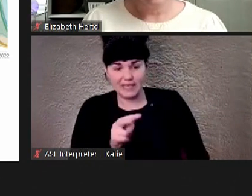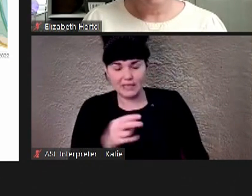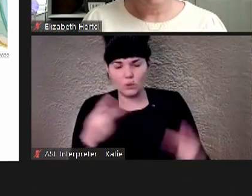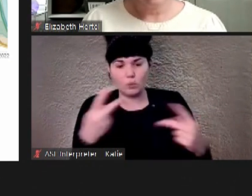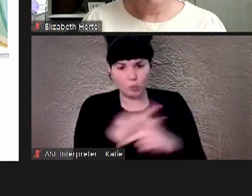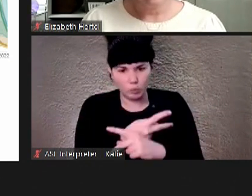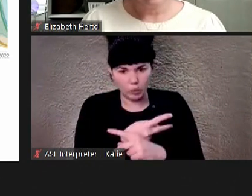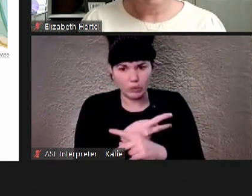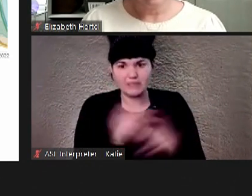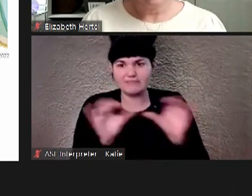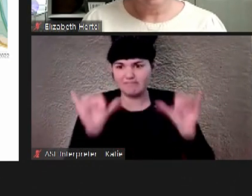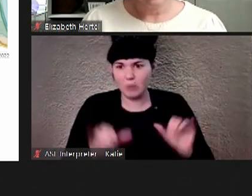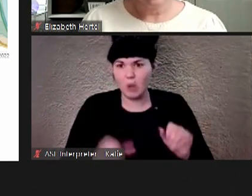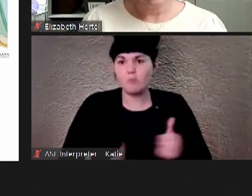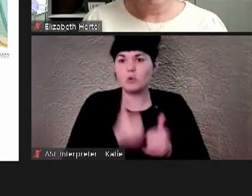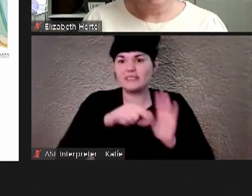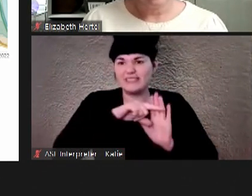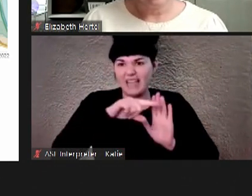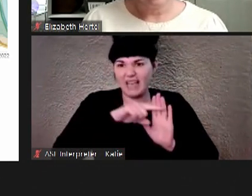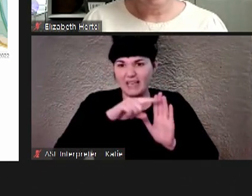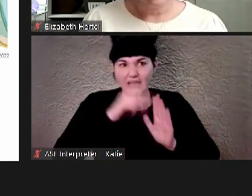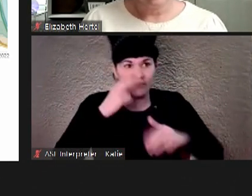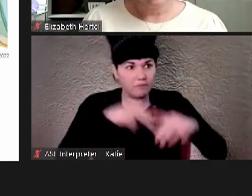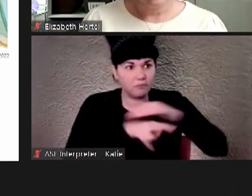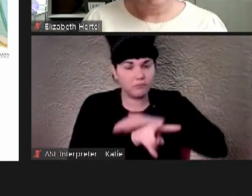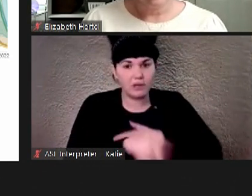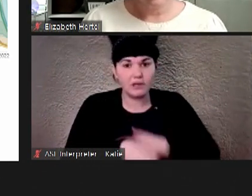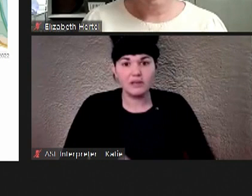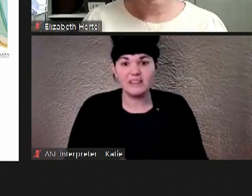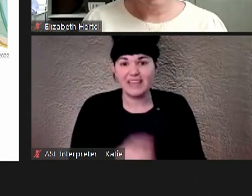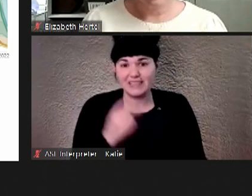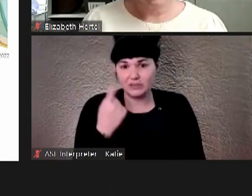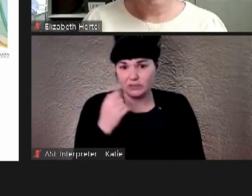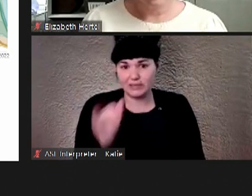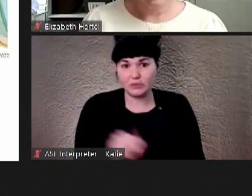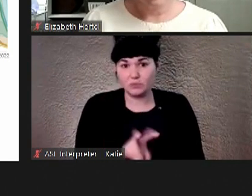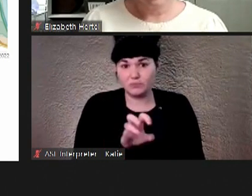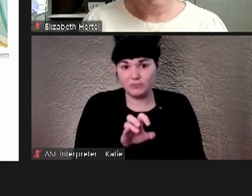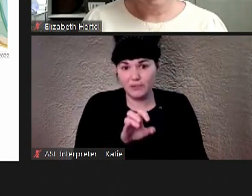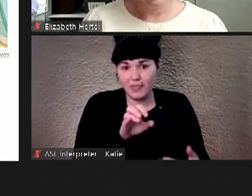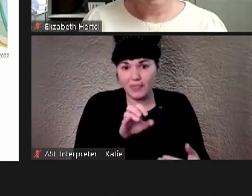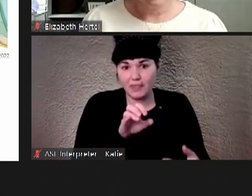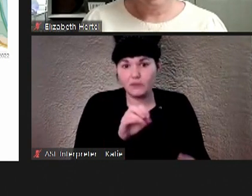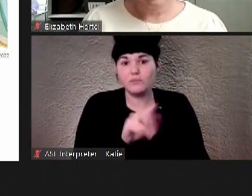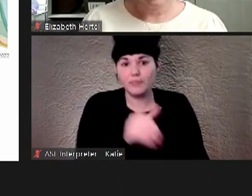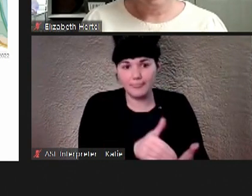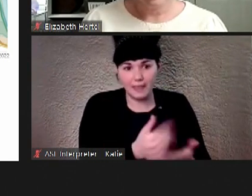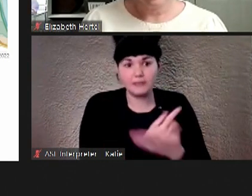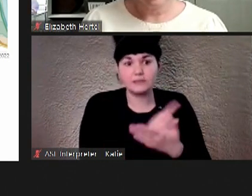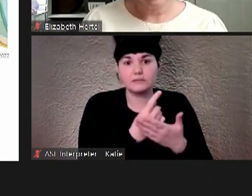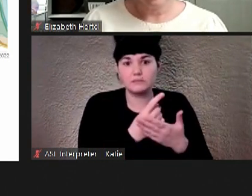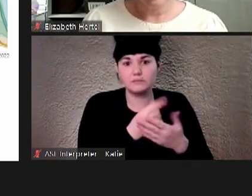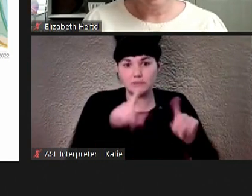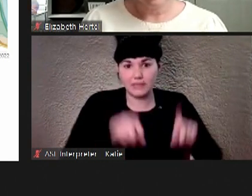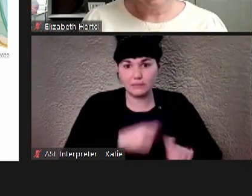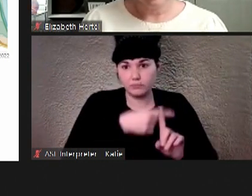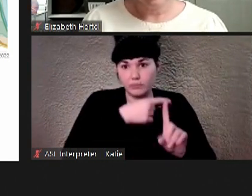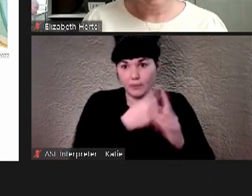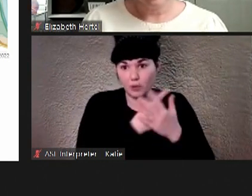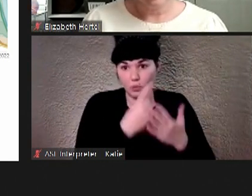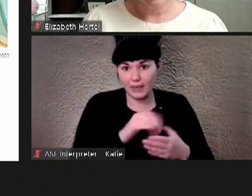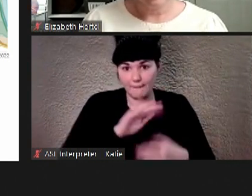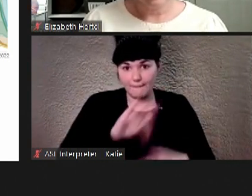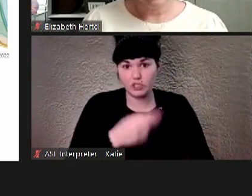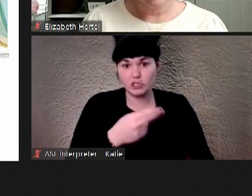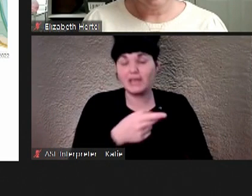about 200,000 cases per week in Michigan. And in fact, the most pessimistic model does seem to be